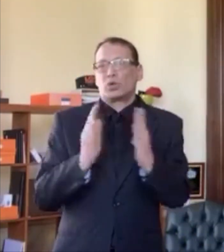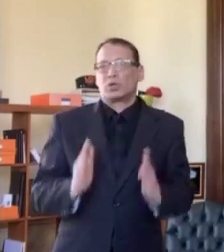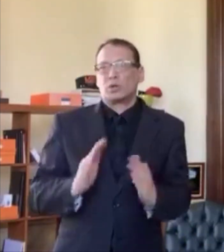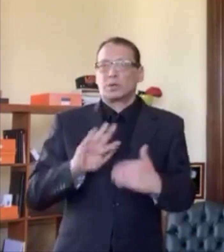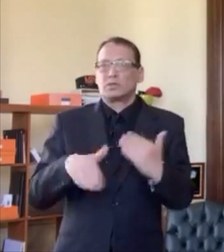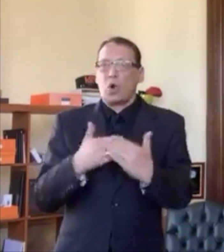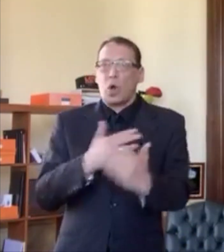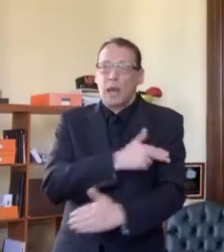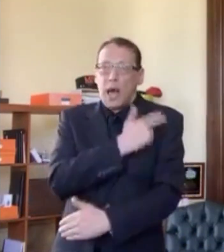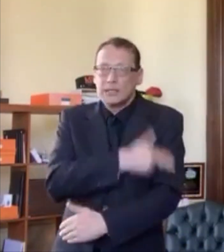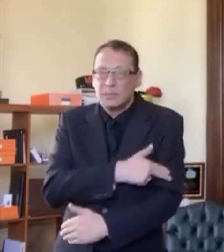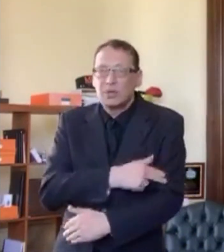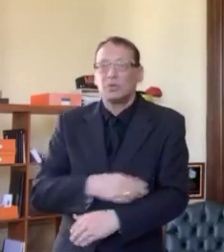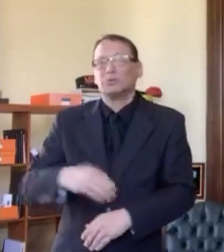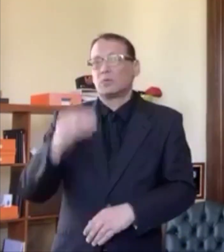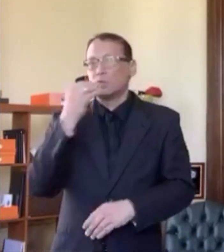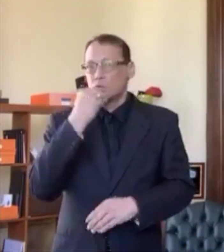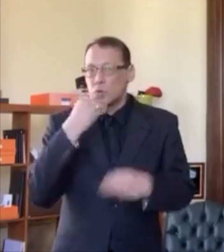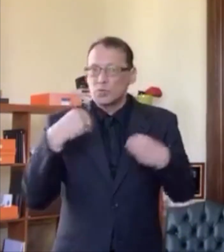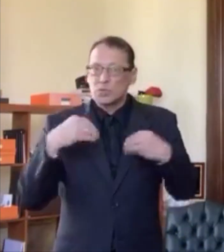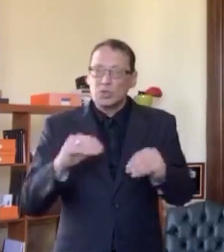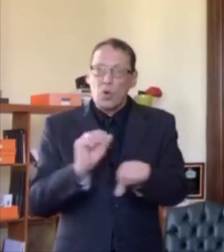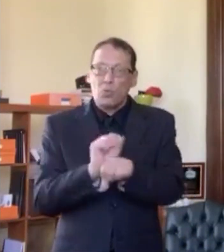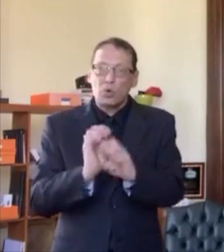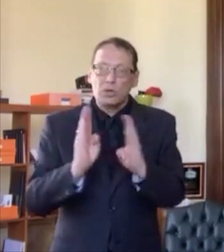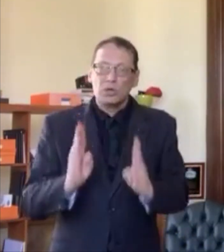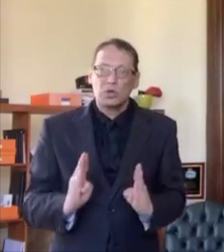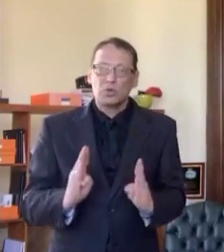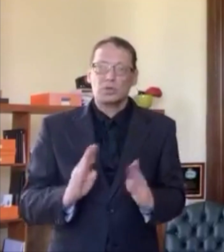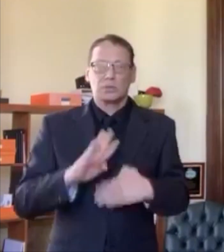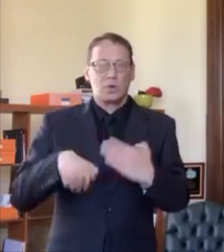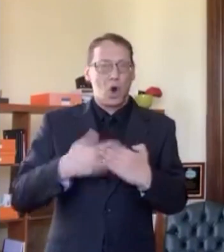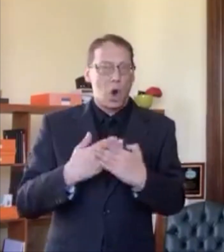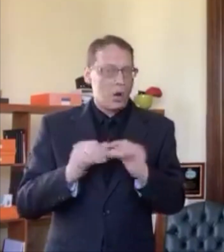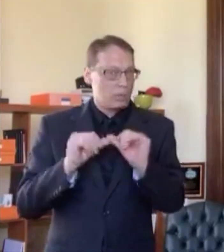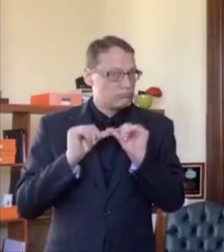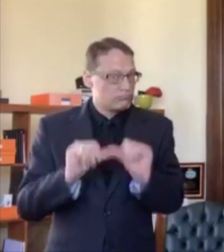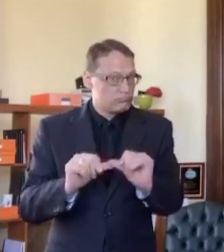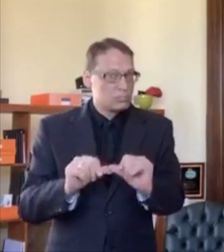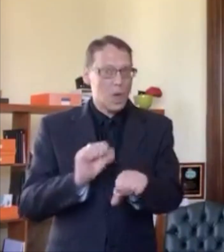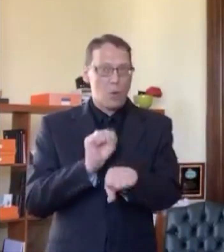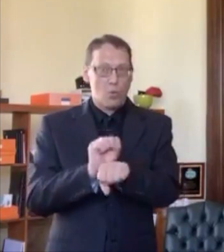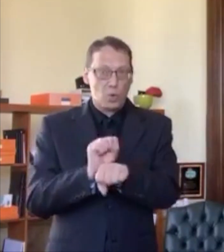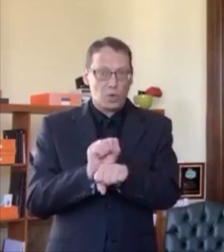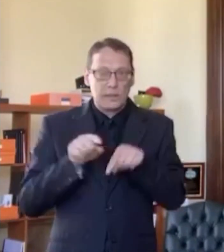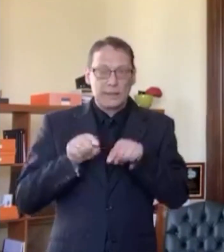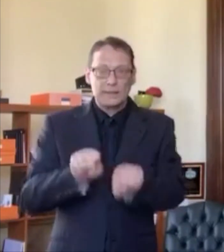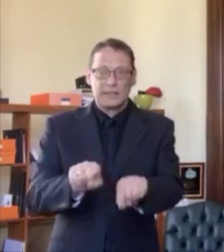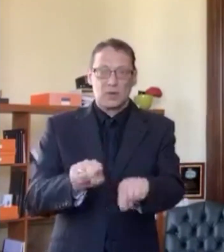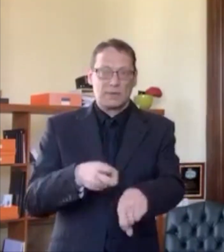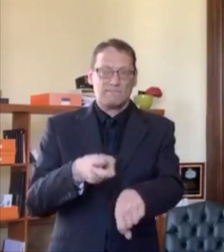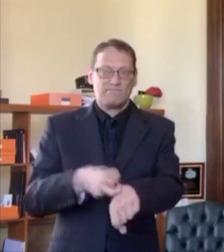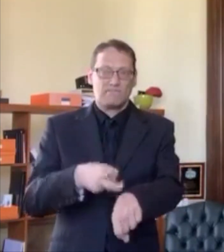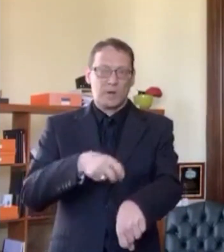hospital workers and the grocery store workers who are continuing to work during this